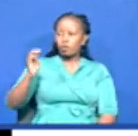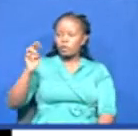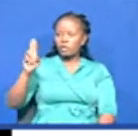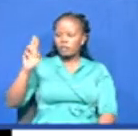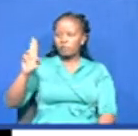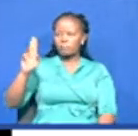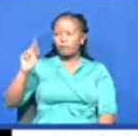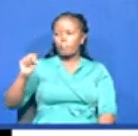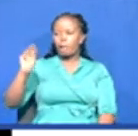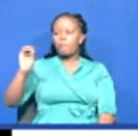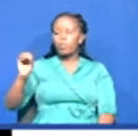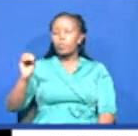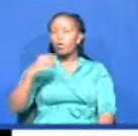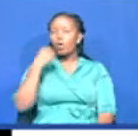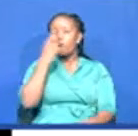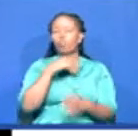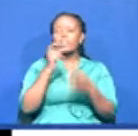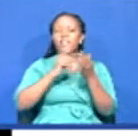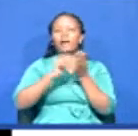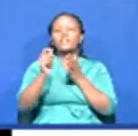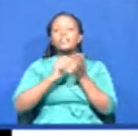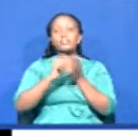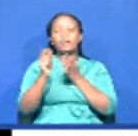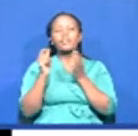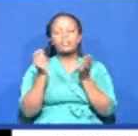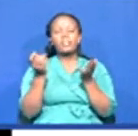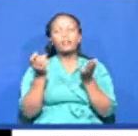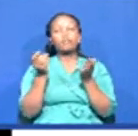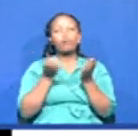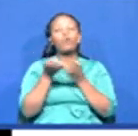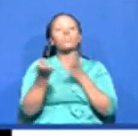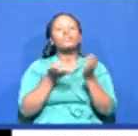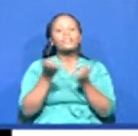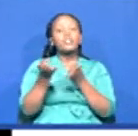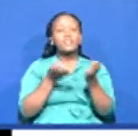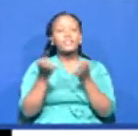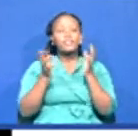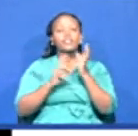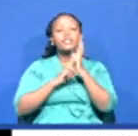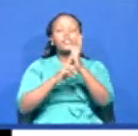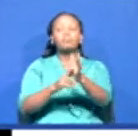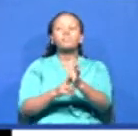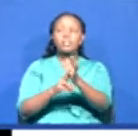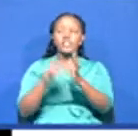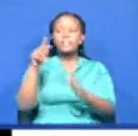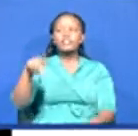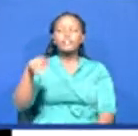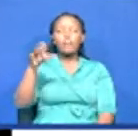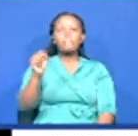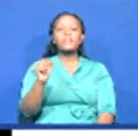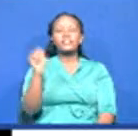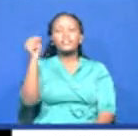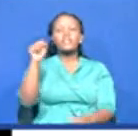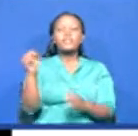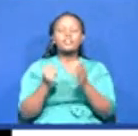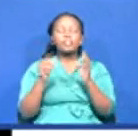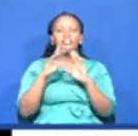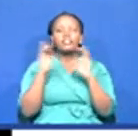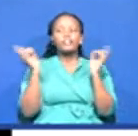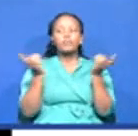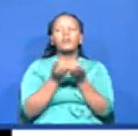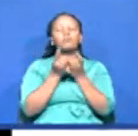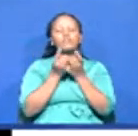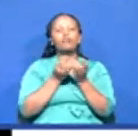He's a secretary for trade, representing the principal secretary in the State Department for Trade and